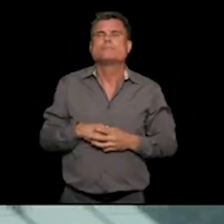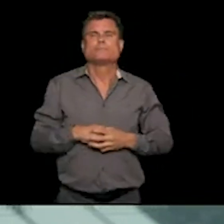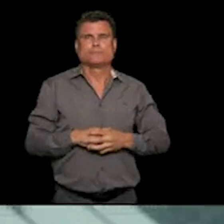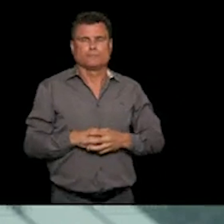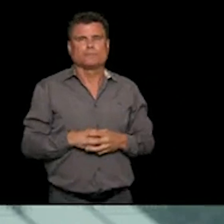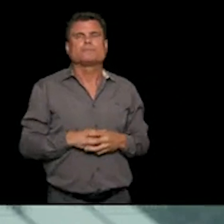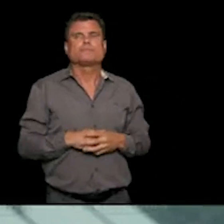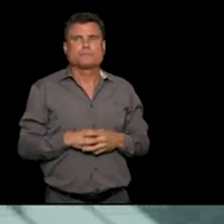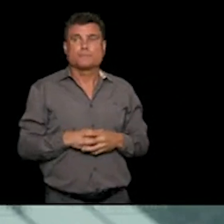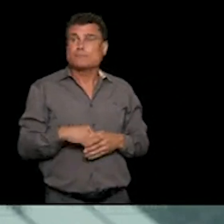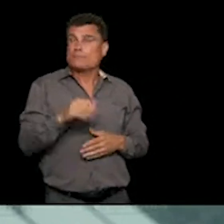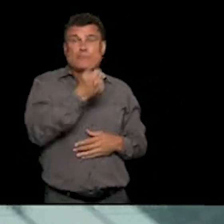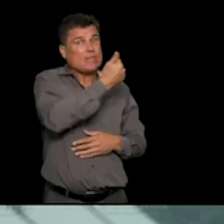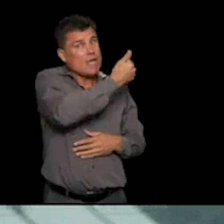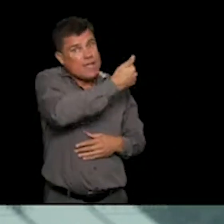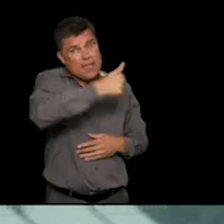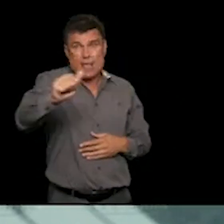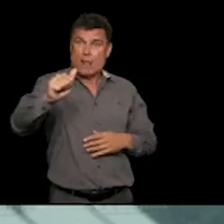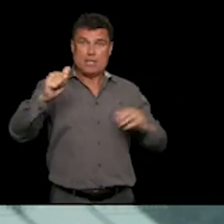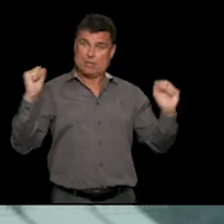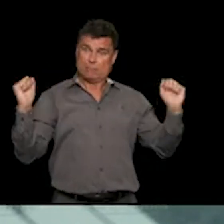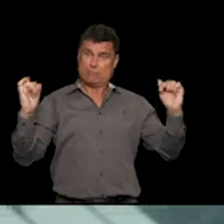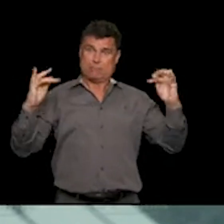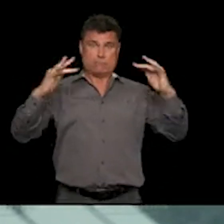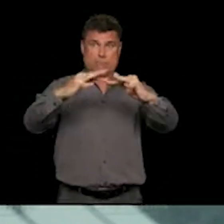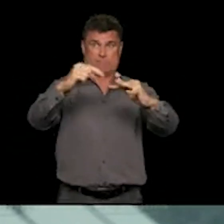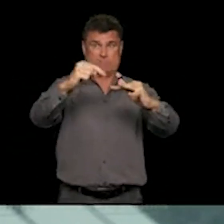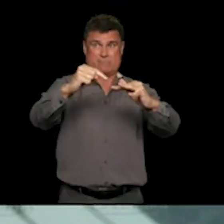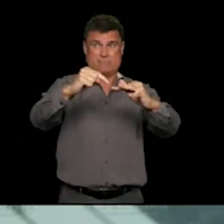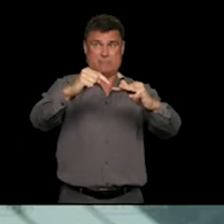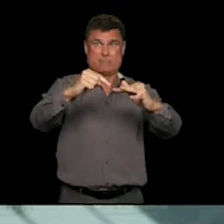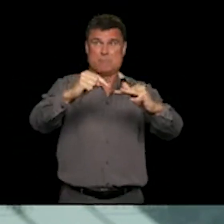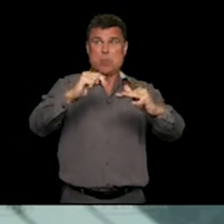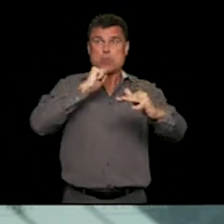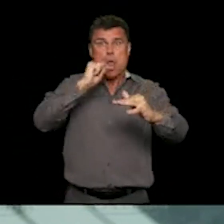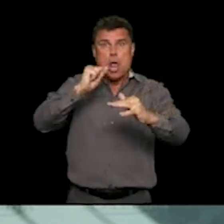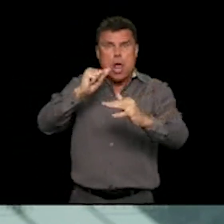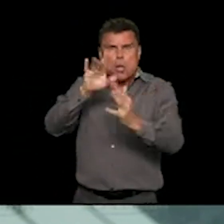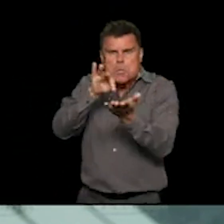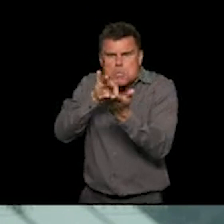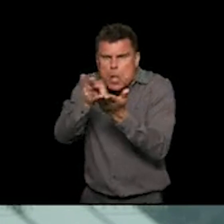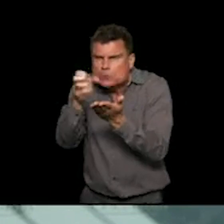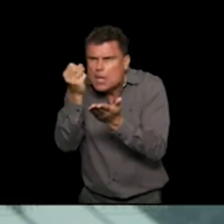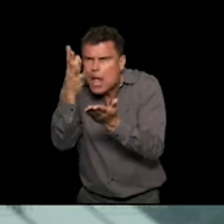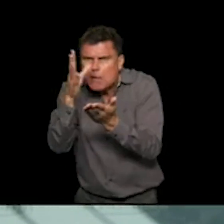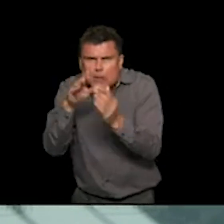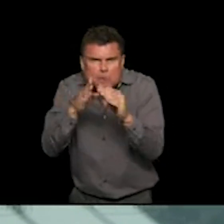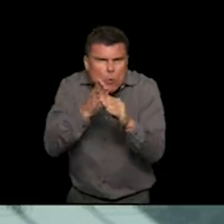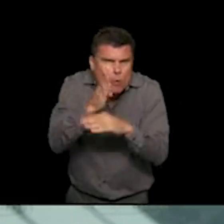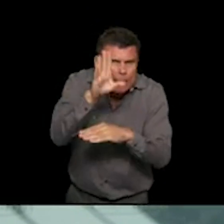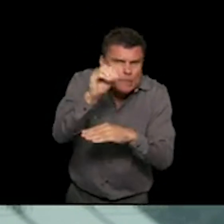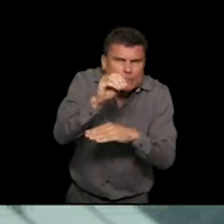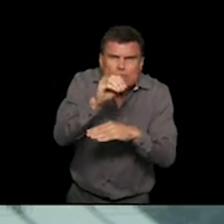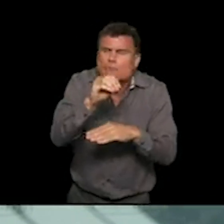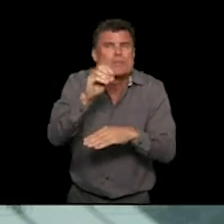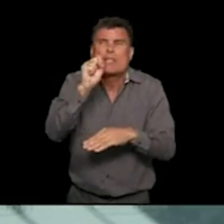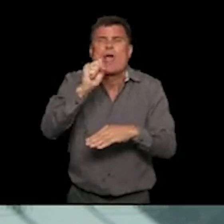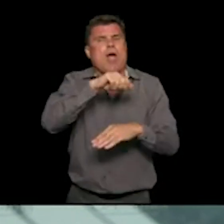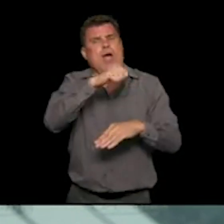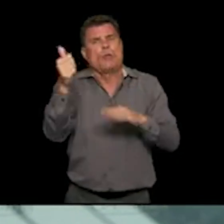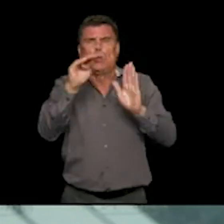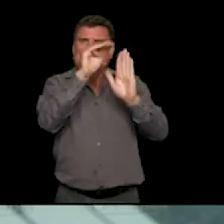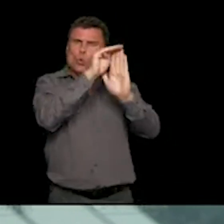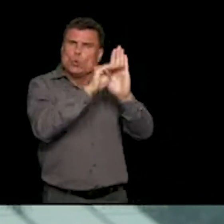off, whenever there's a gathering and it's not just about 50 people, the provincial health officer has in place